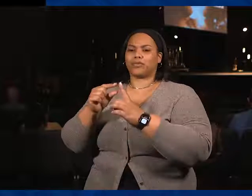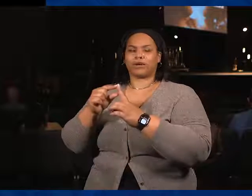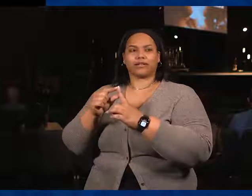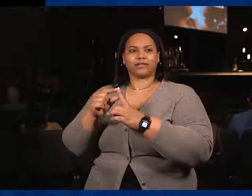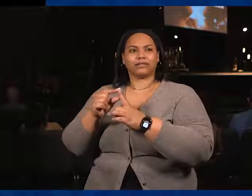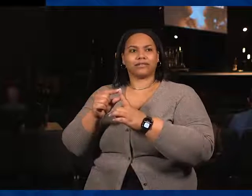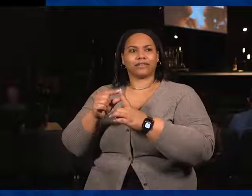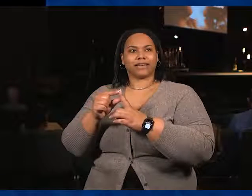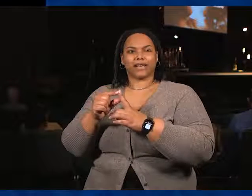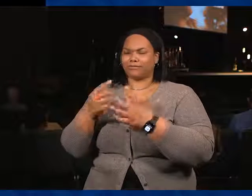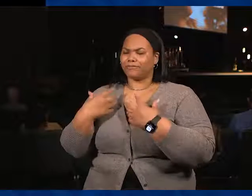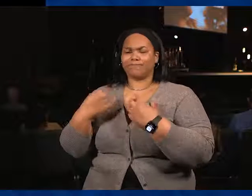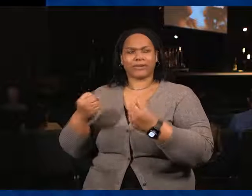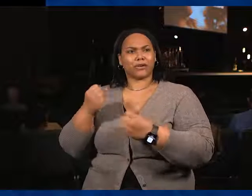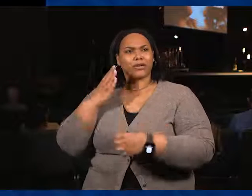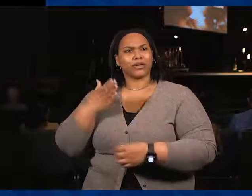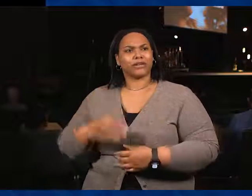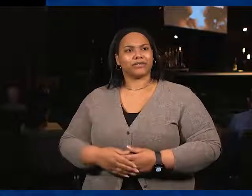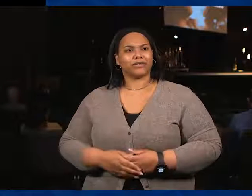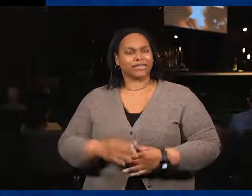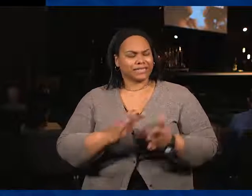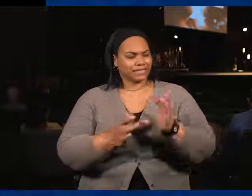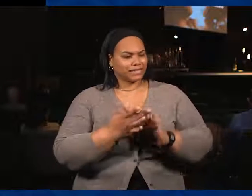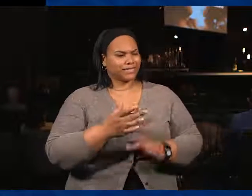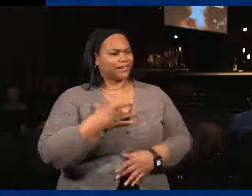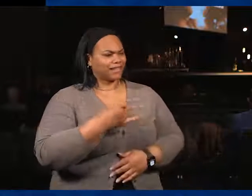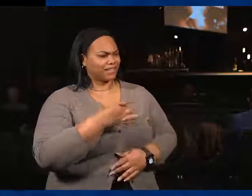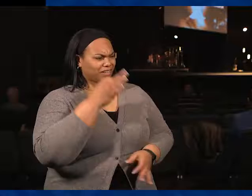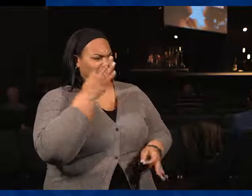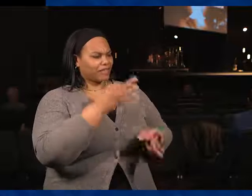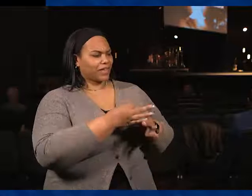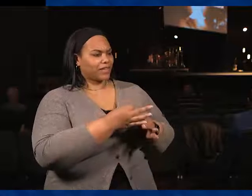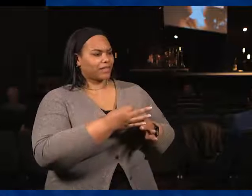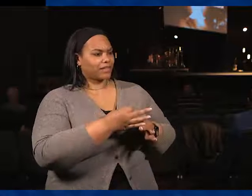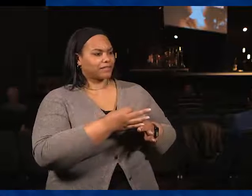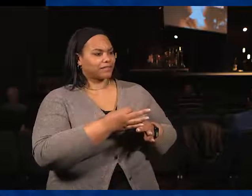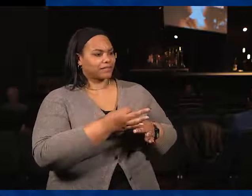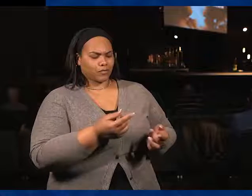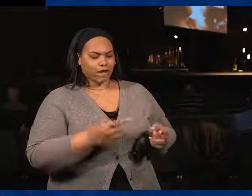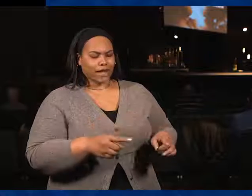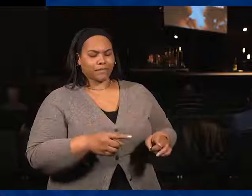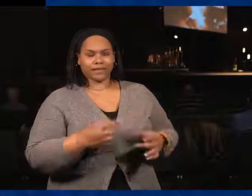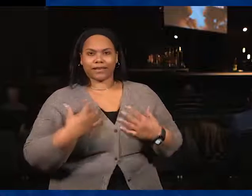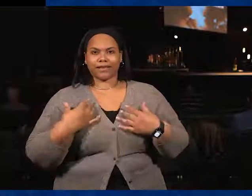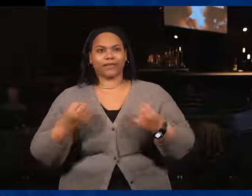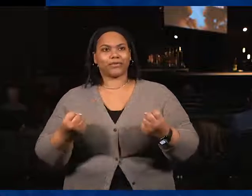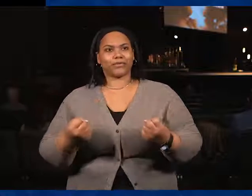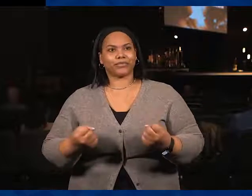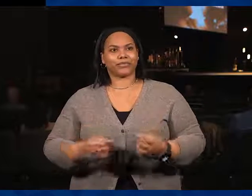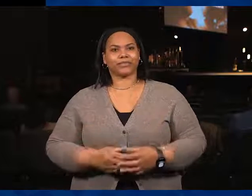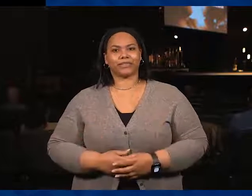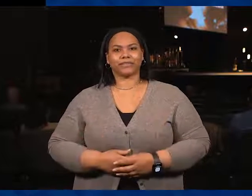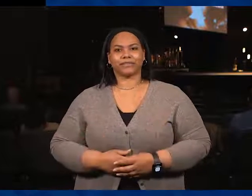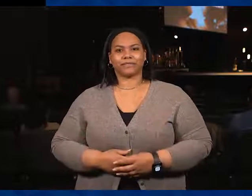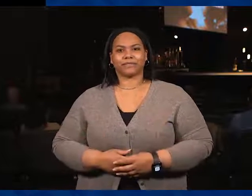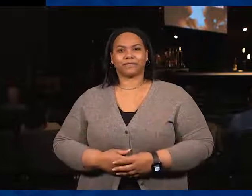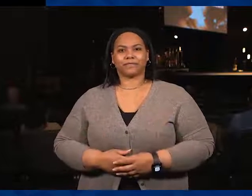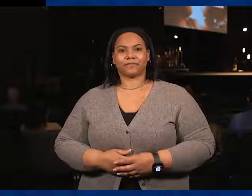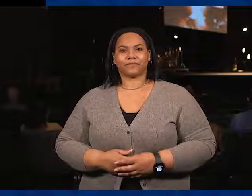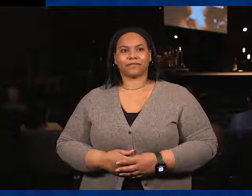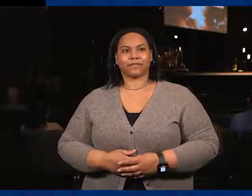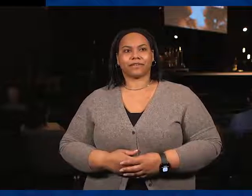But Jesus says, I like your faith, and the boy is healed. If you didn't catch